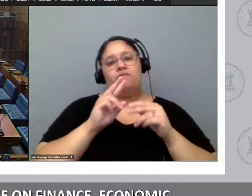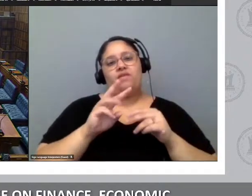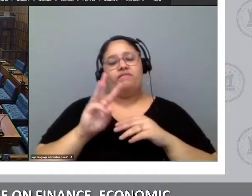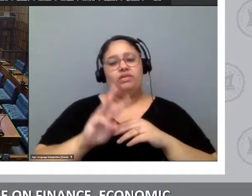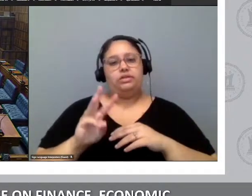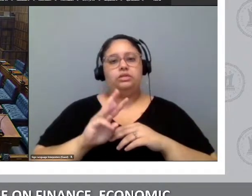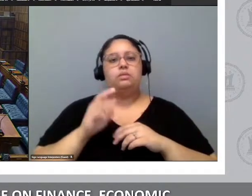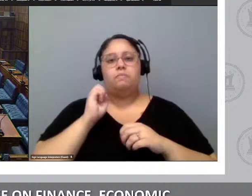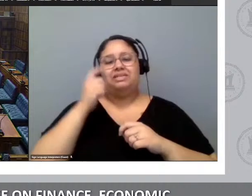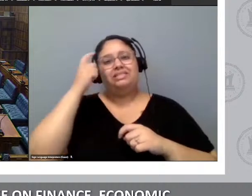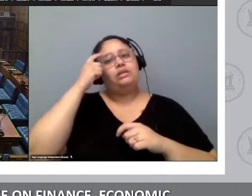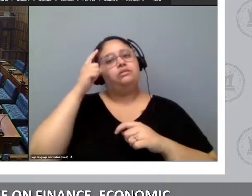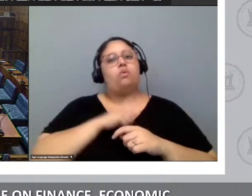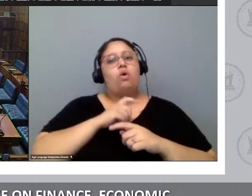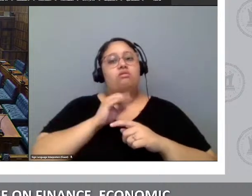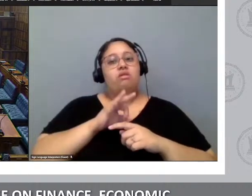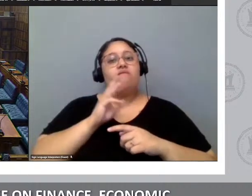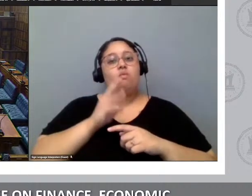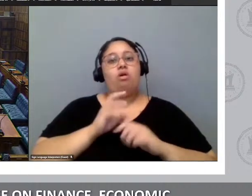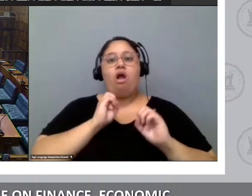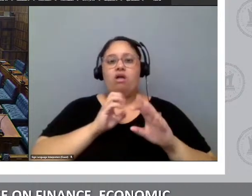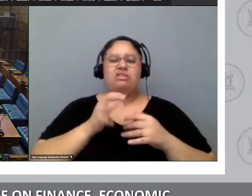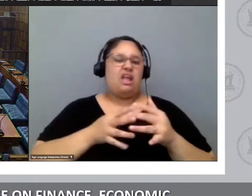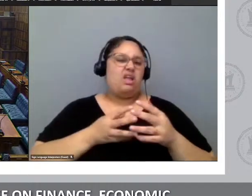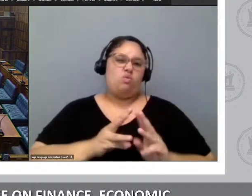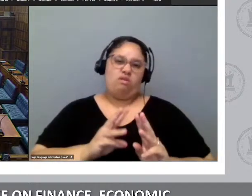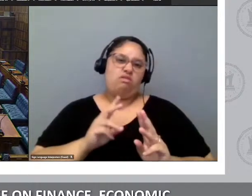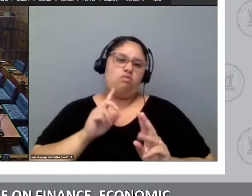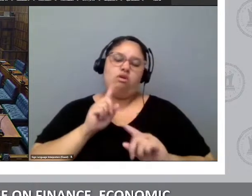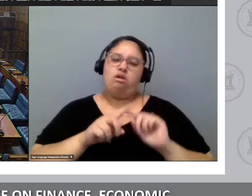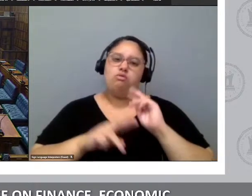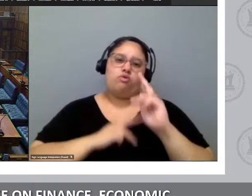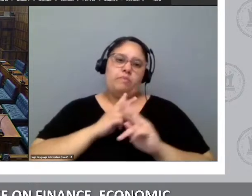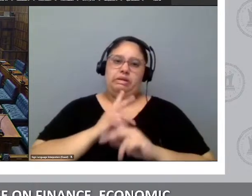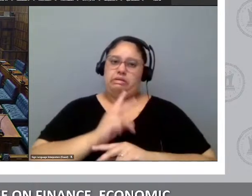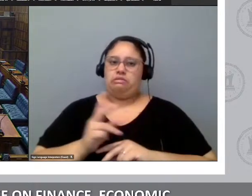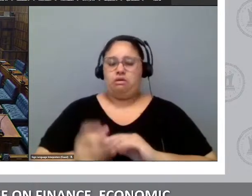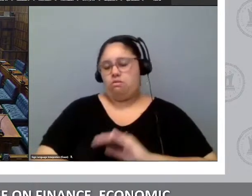um it just makes sense because if they're going to be answered in any case there's no point in